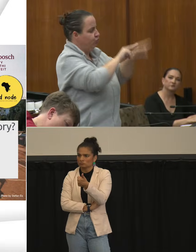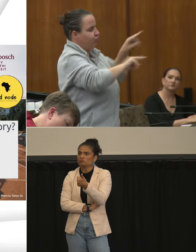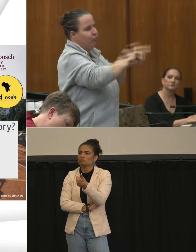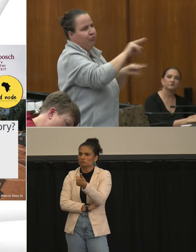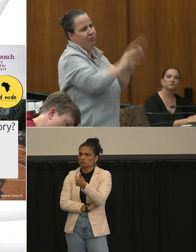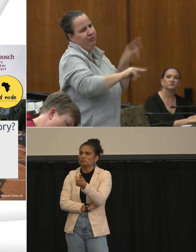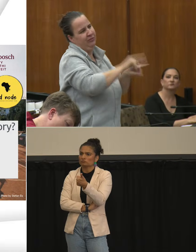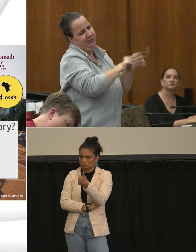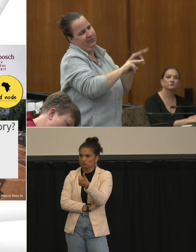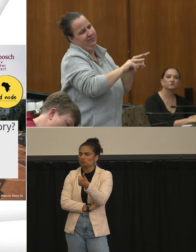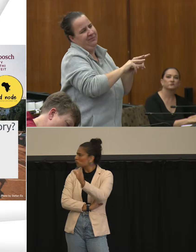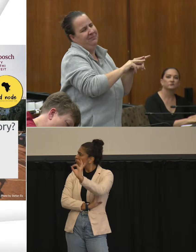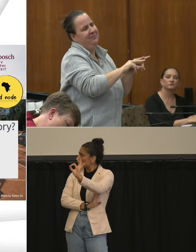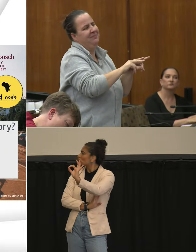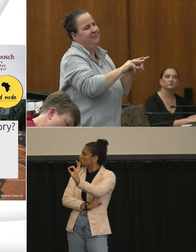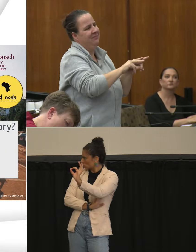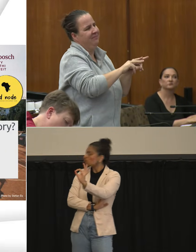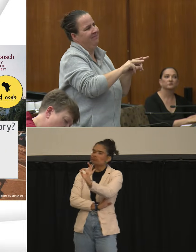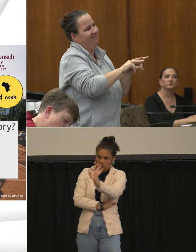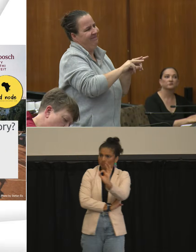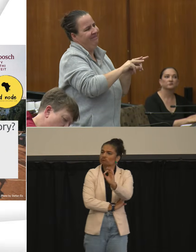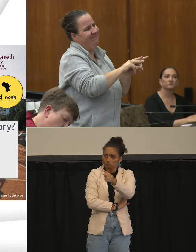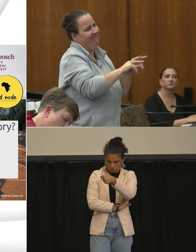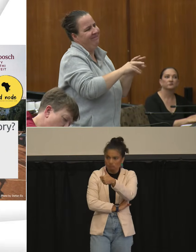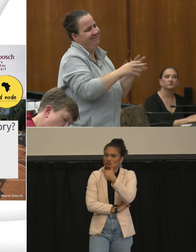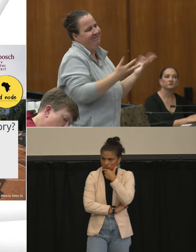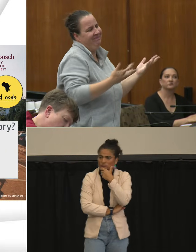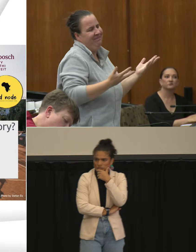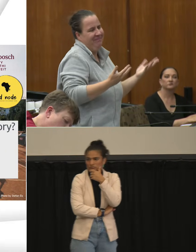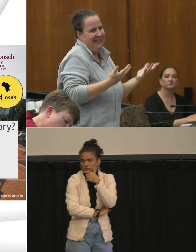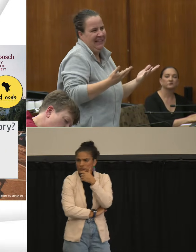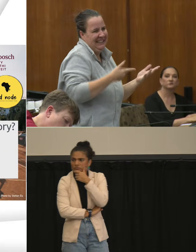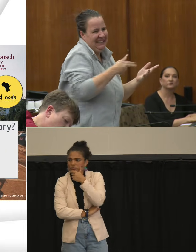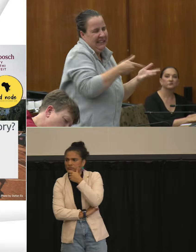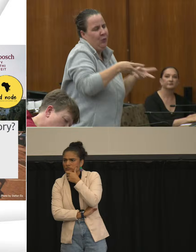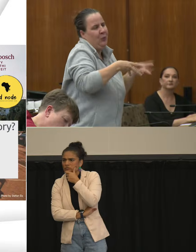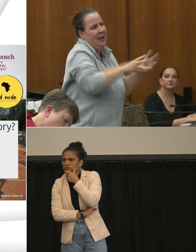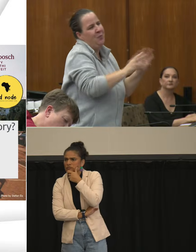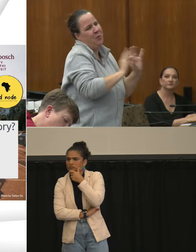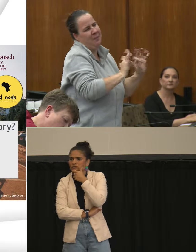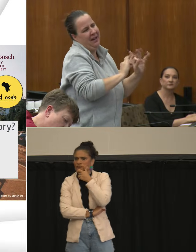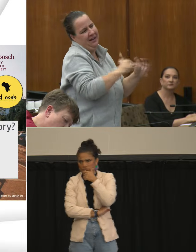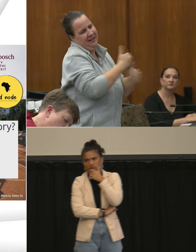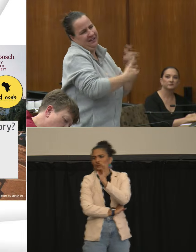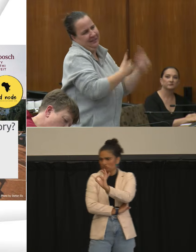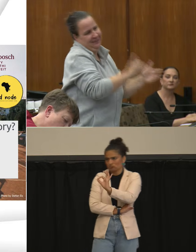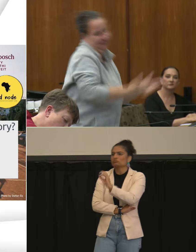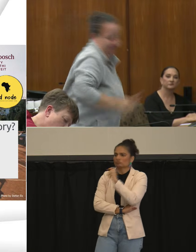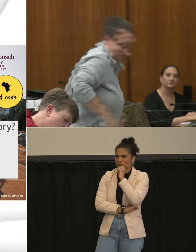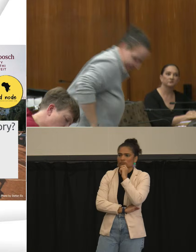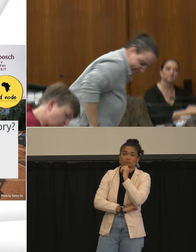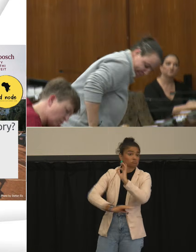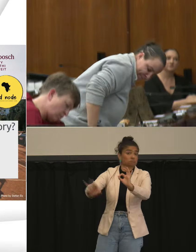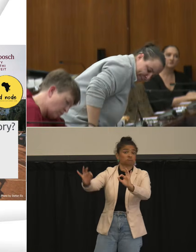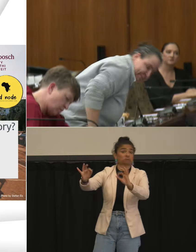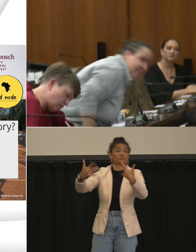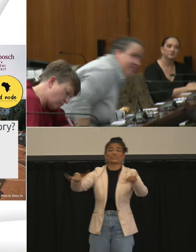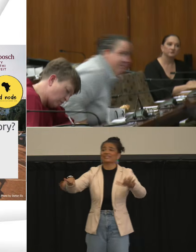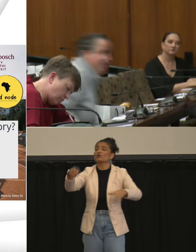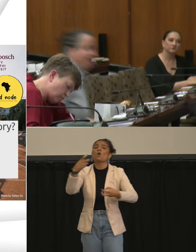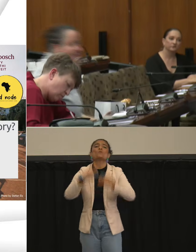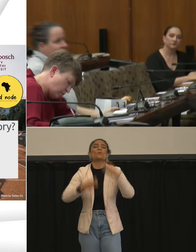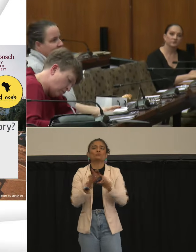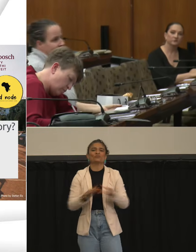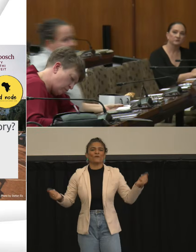and may have it sort of monitored or have a proper overview done when selection is made. Maybe